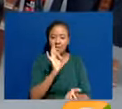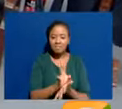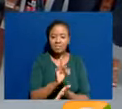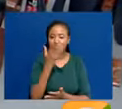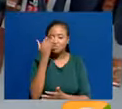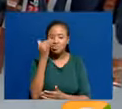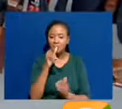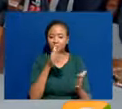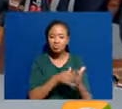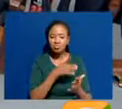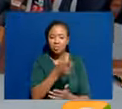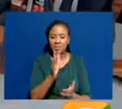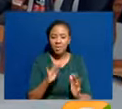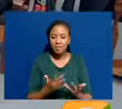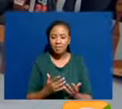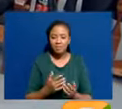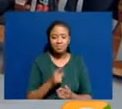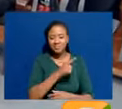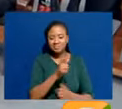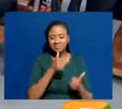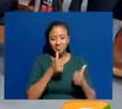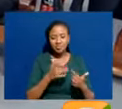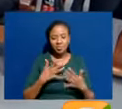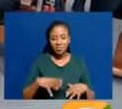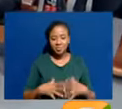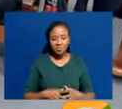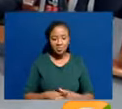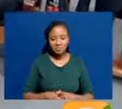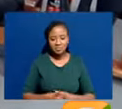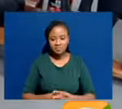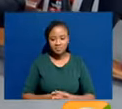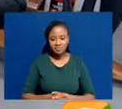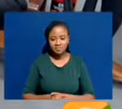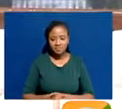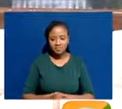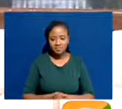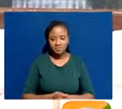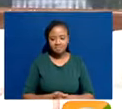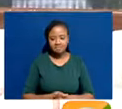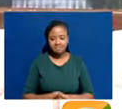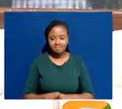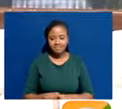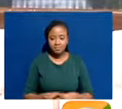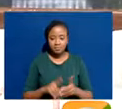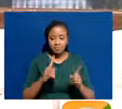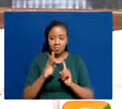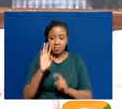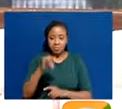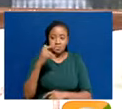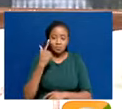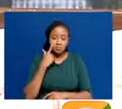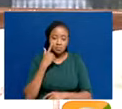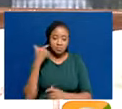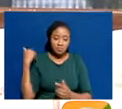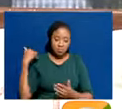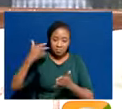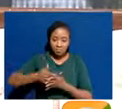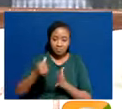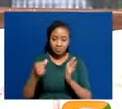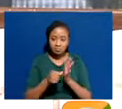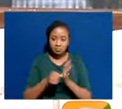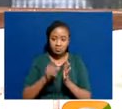part. No, they're good guys. They're good guys. I think what has been the problem, you see, you can't say, I don't